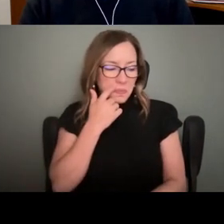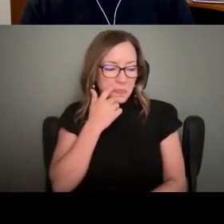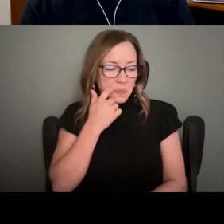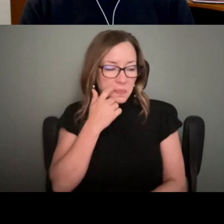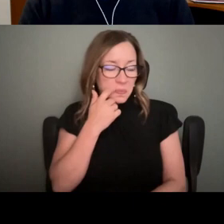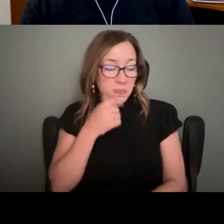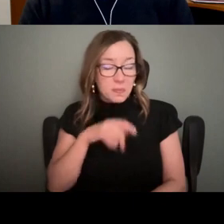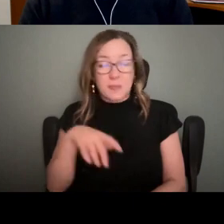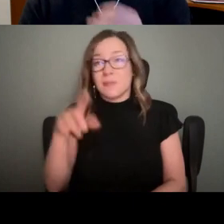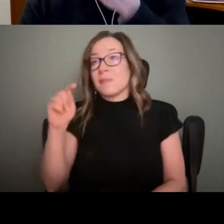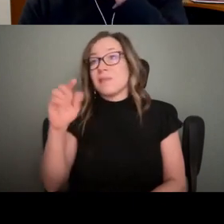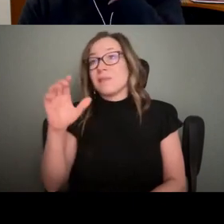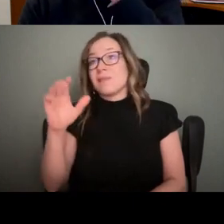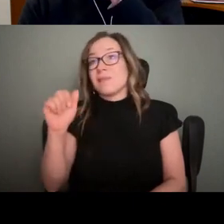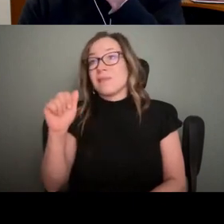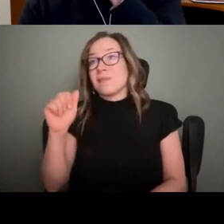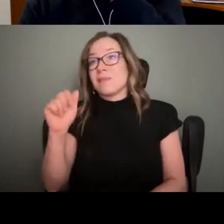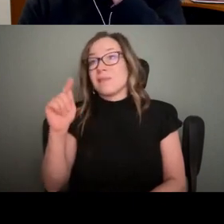tips,